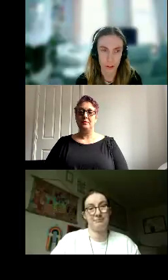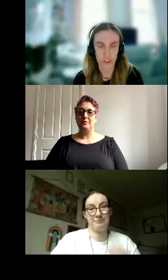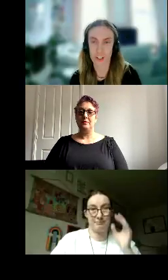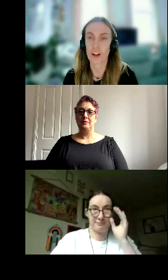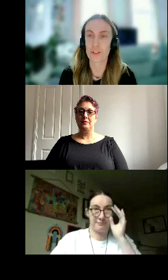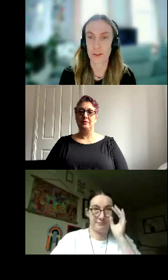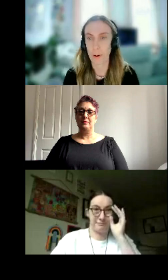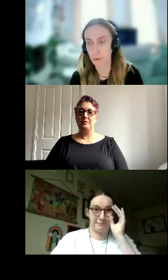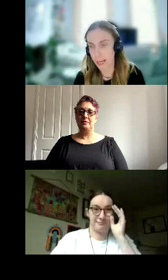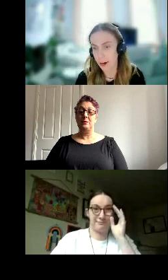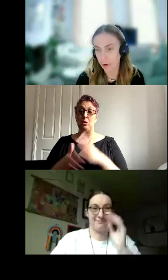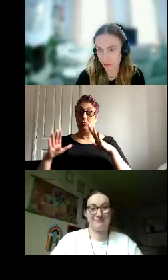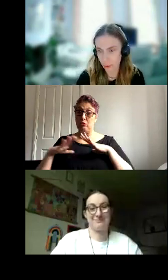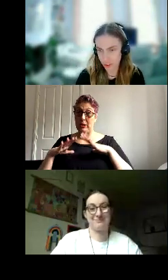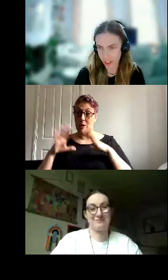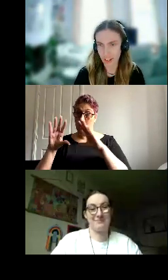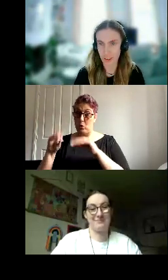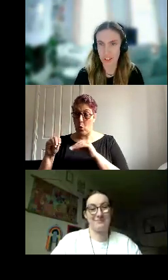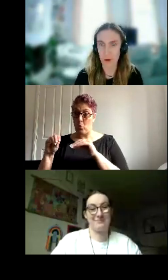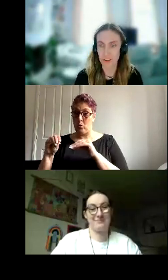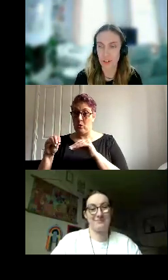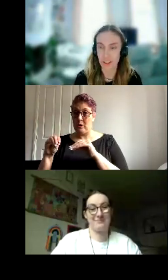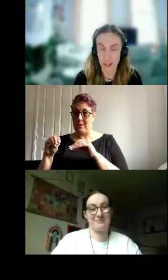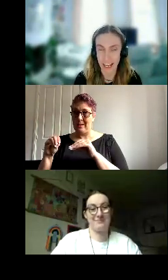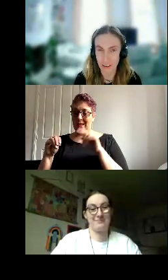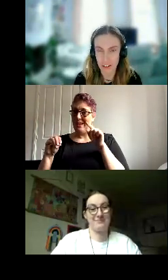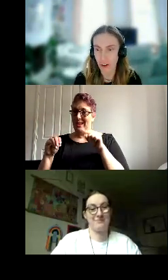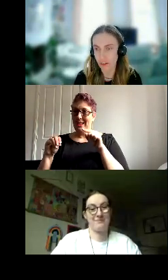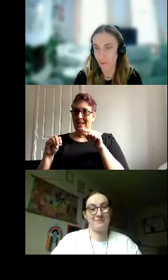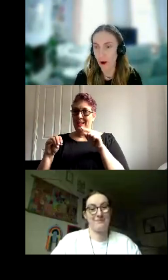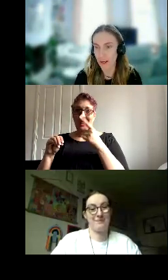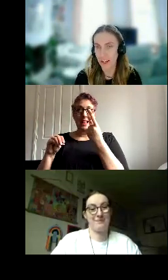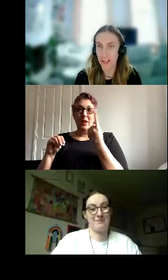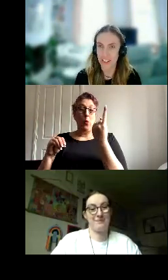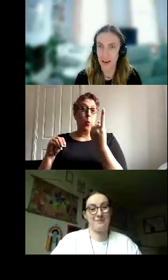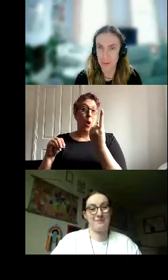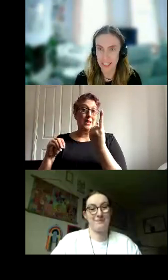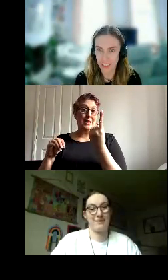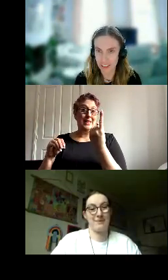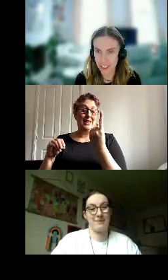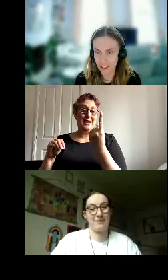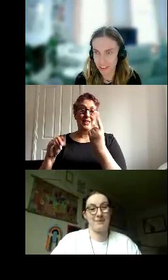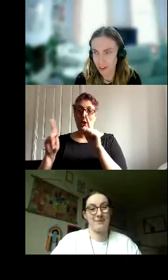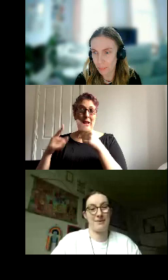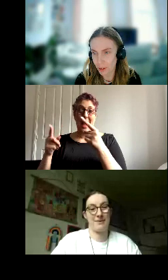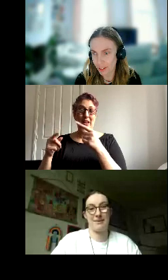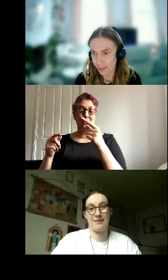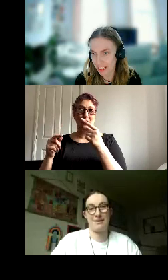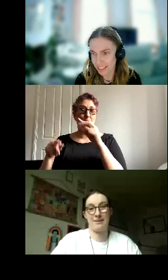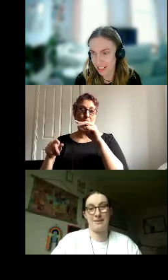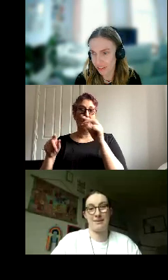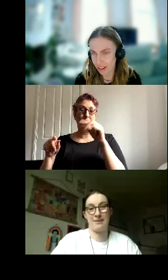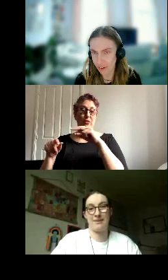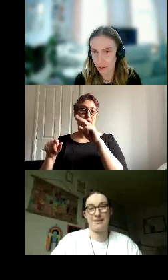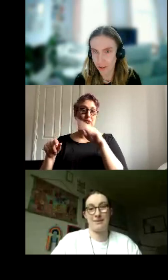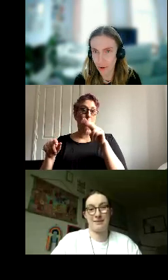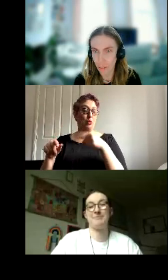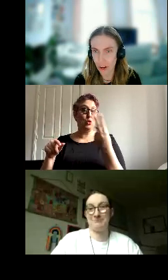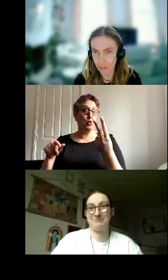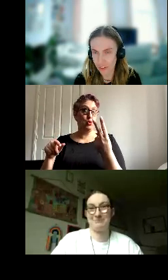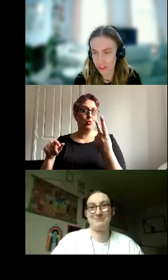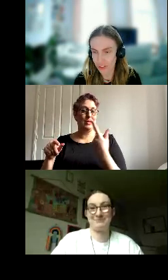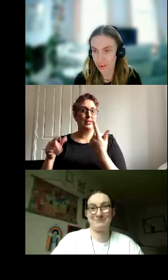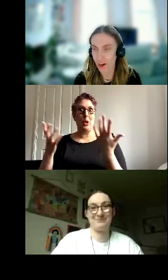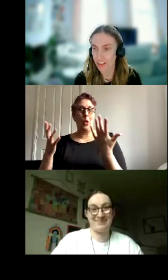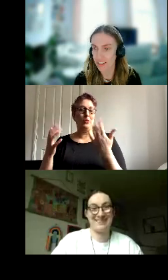So I'm going to close the poll now. Unfortunately, on this one, you can only vote for one, so that'll be an interesting result. But let's see if everyone got